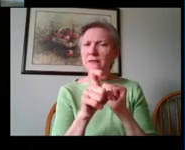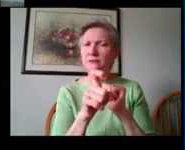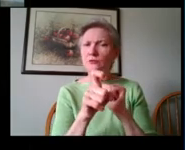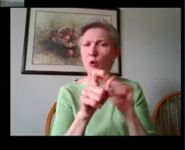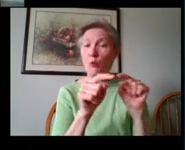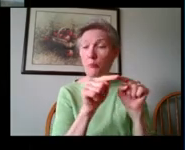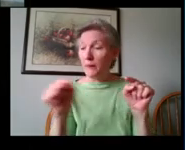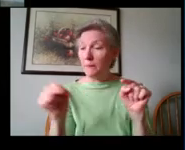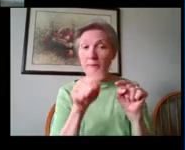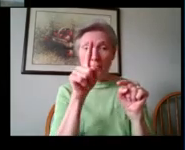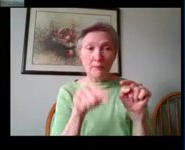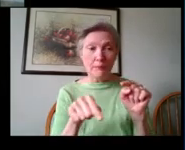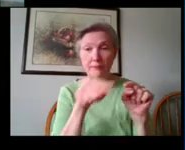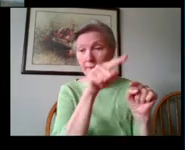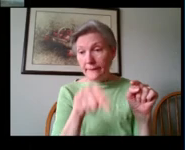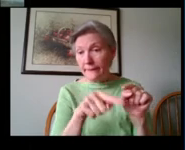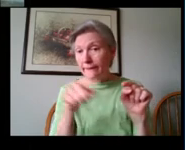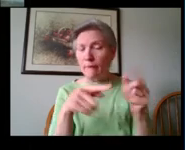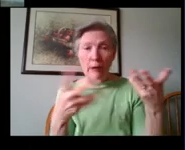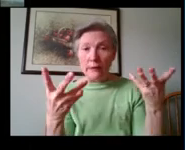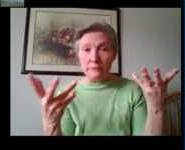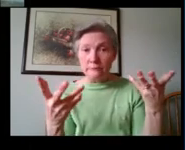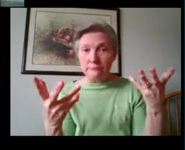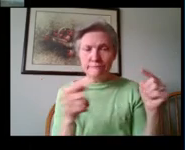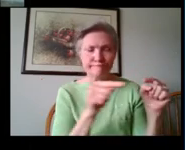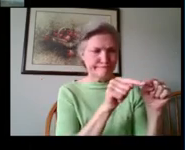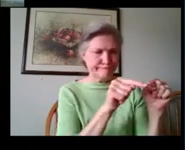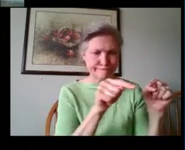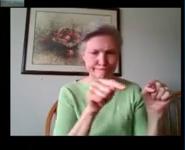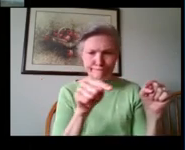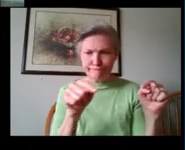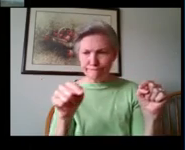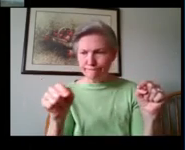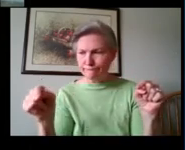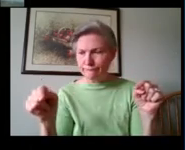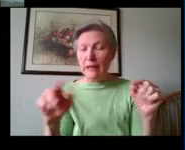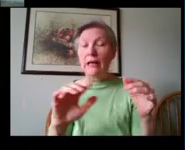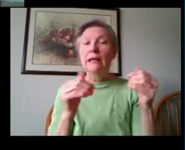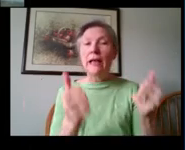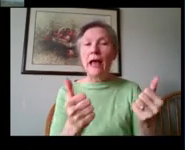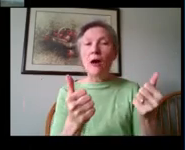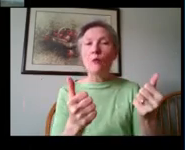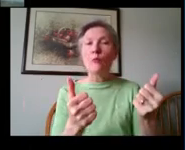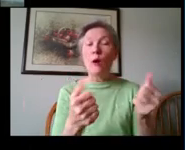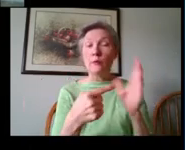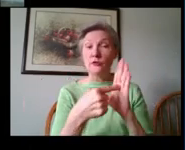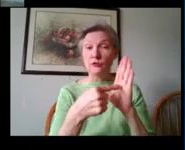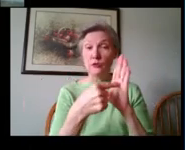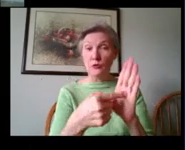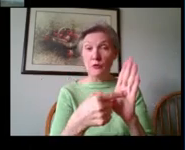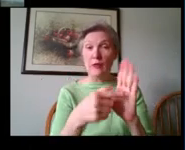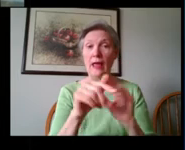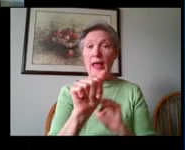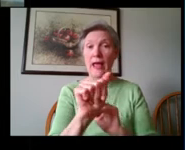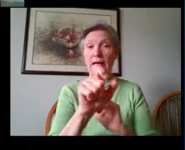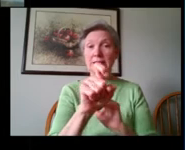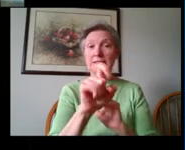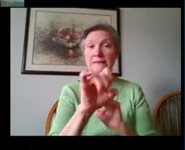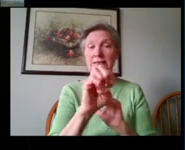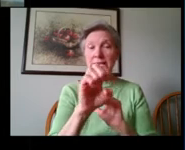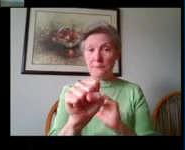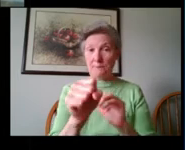All right, so now we've got those axes. Now I want to point out to you that these axes meet